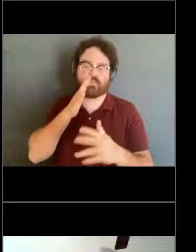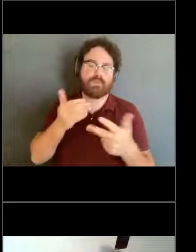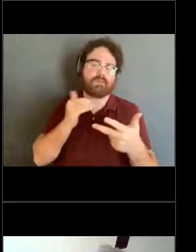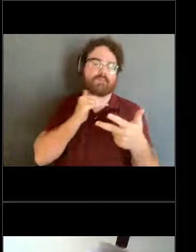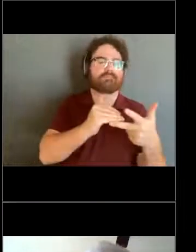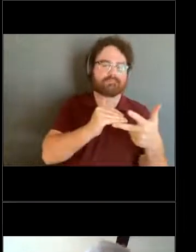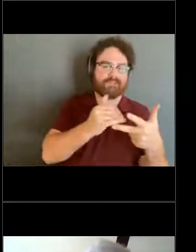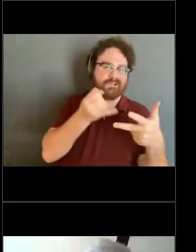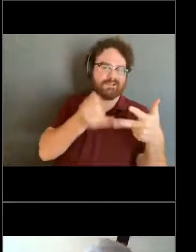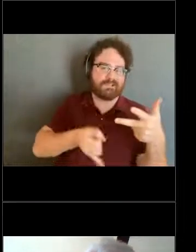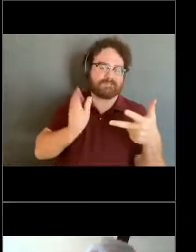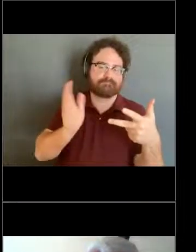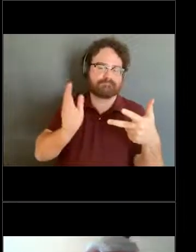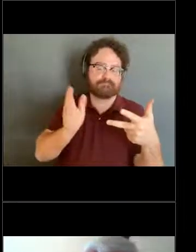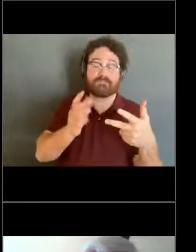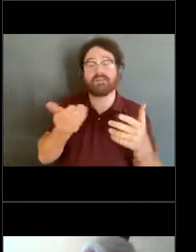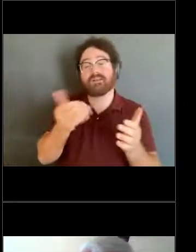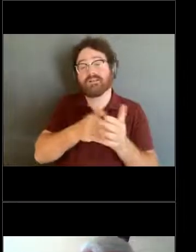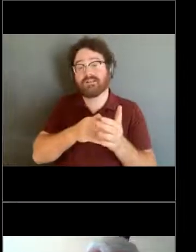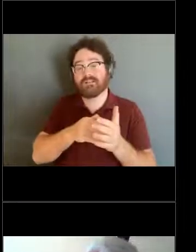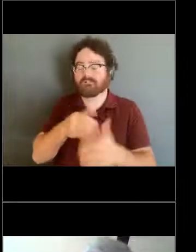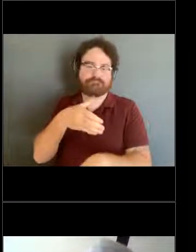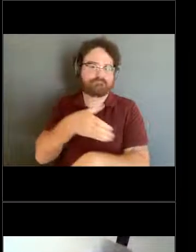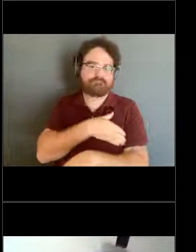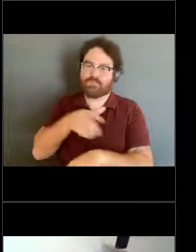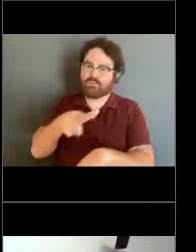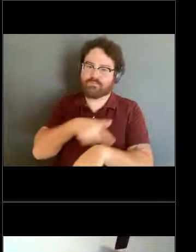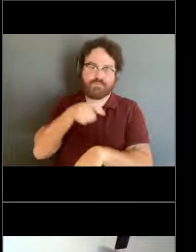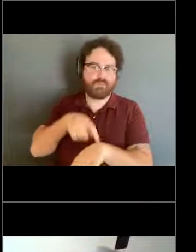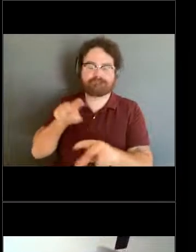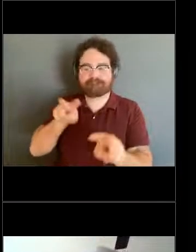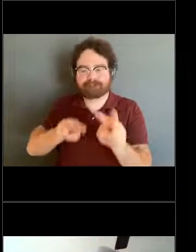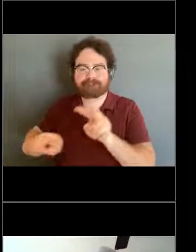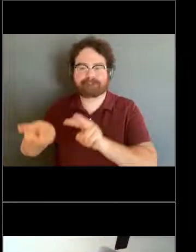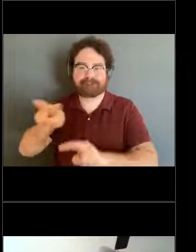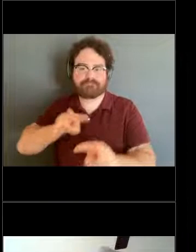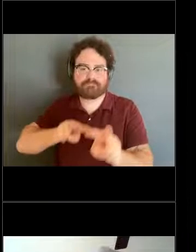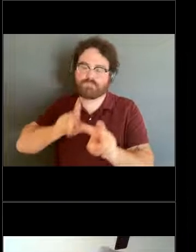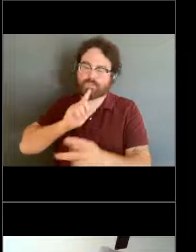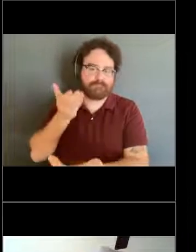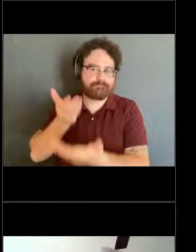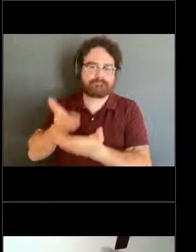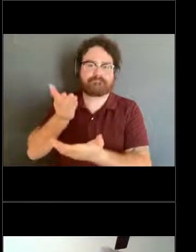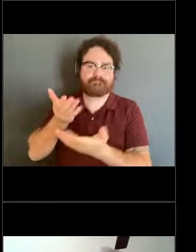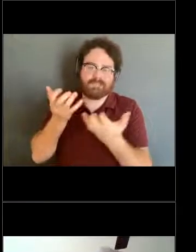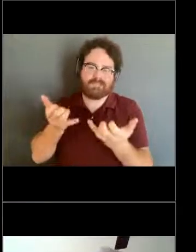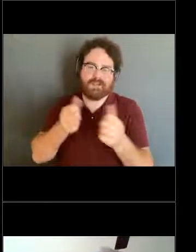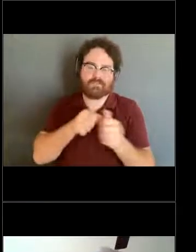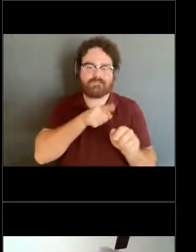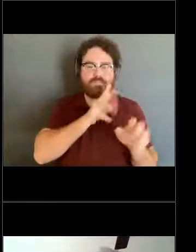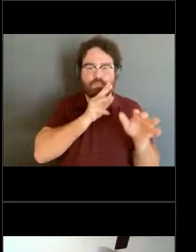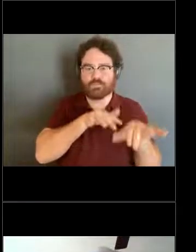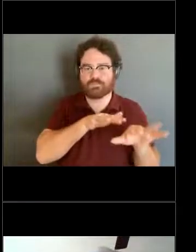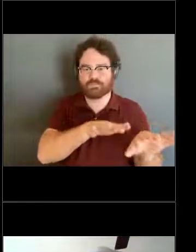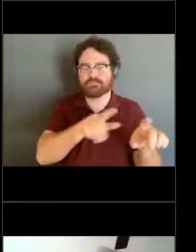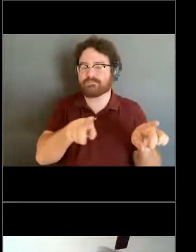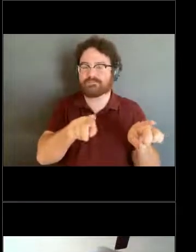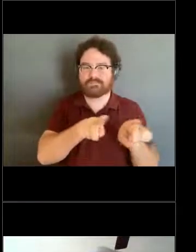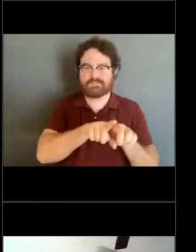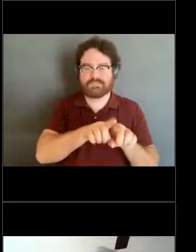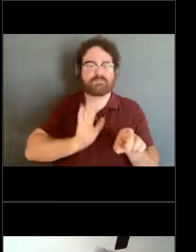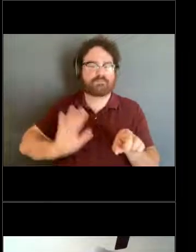the power of long-term observations becomes so evident, this time in the oceans, just as it was in